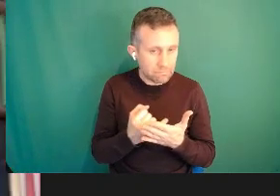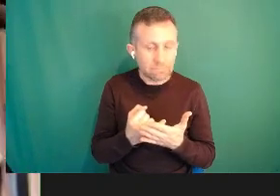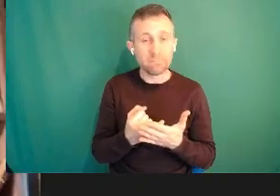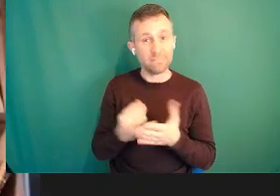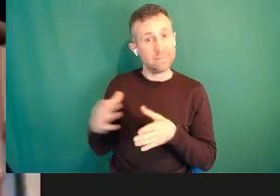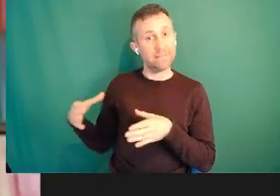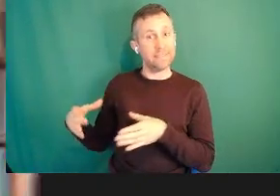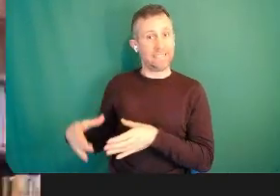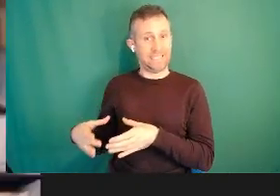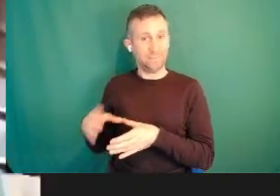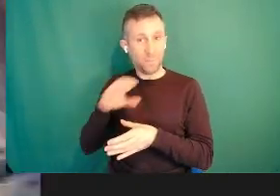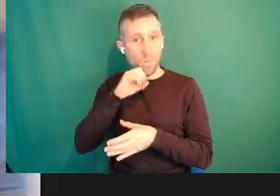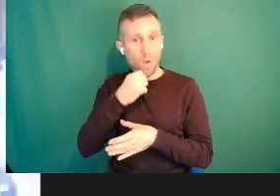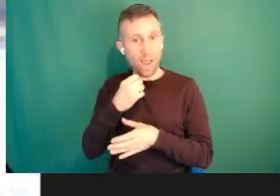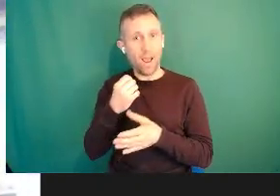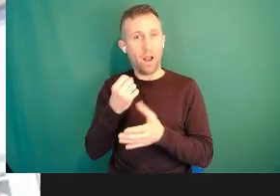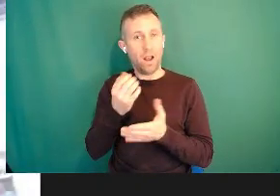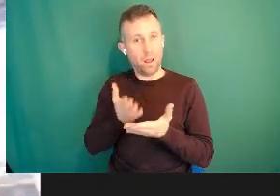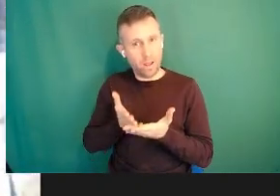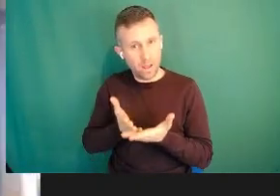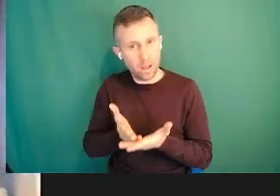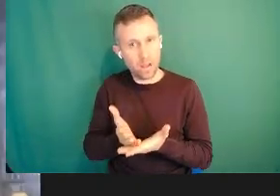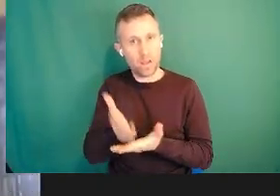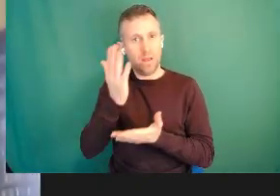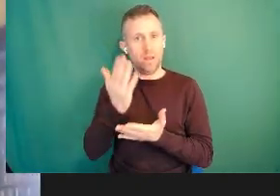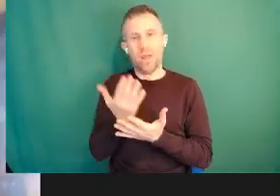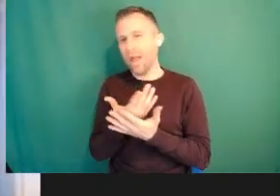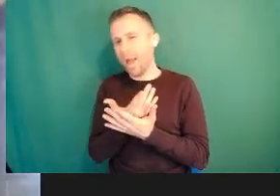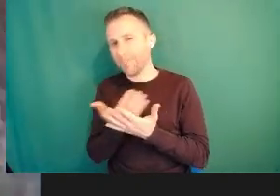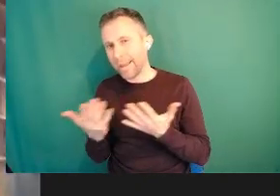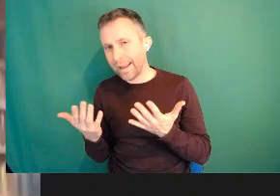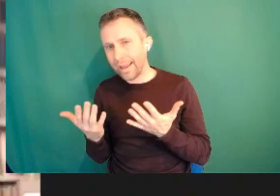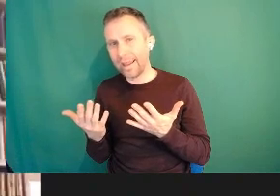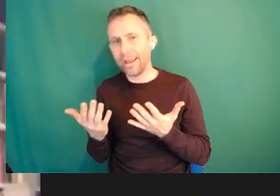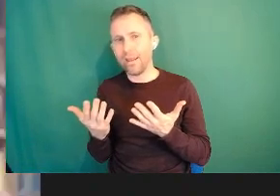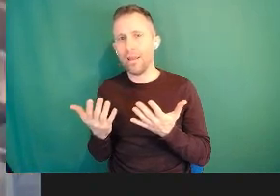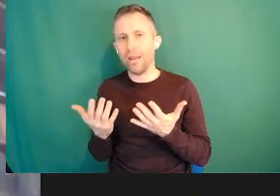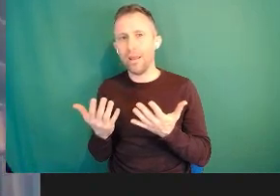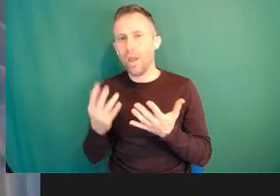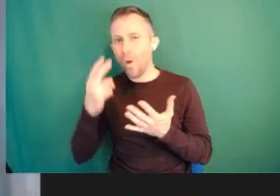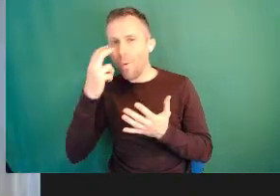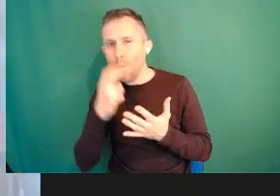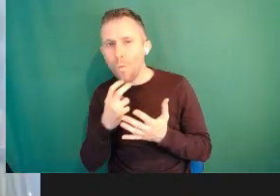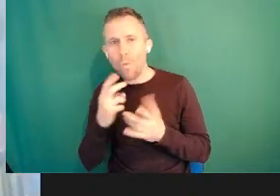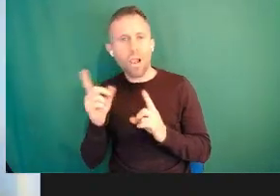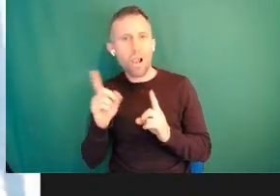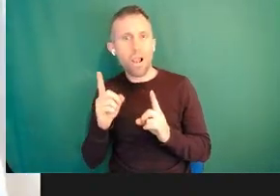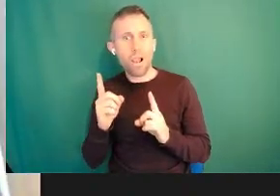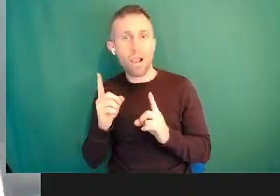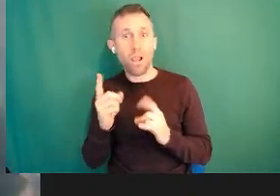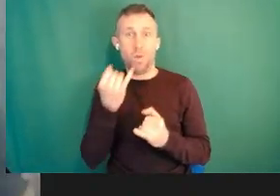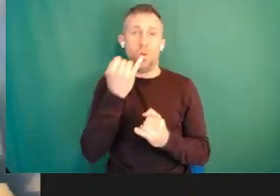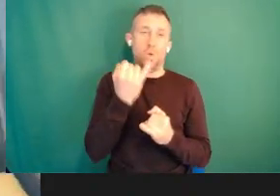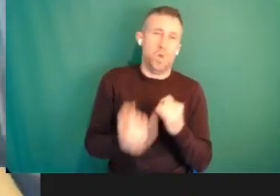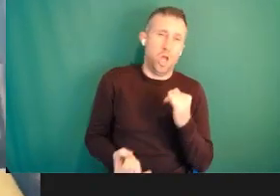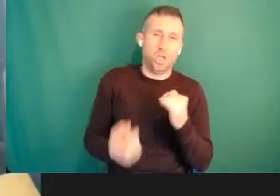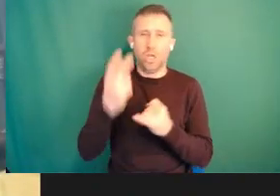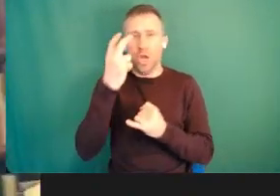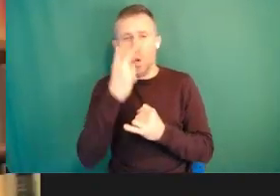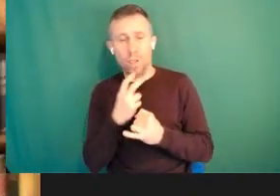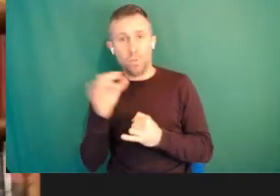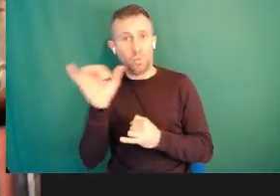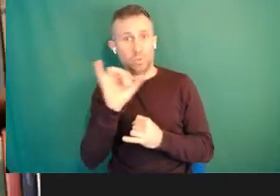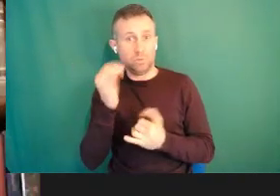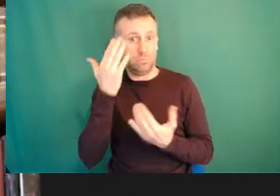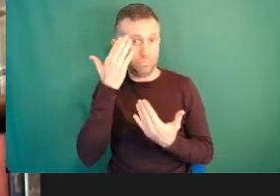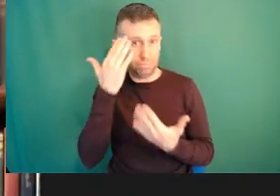how many there are. We won't know which is the oldest book in the house. Although we've got an idea of it could be,